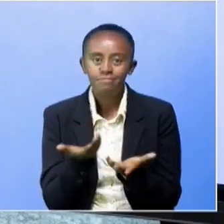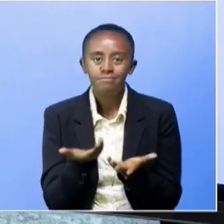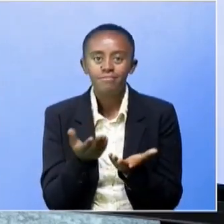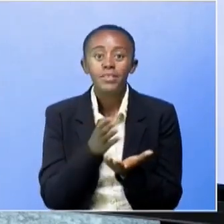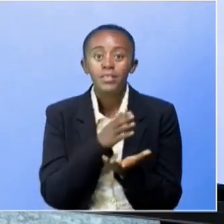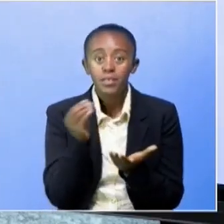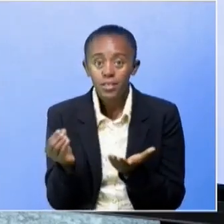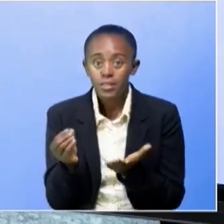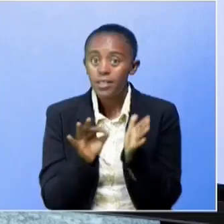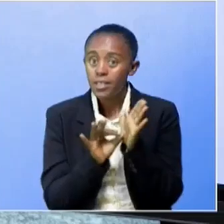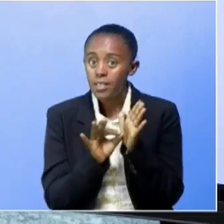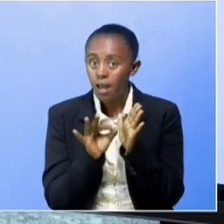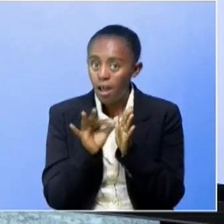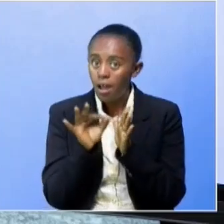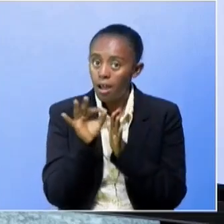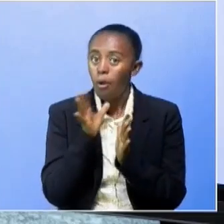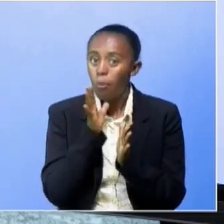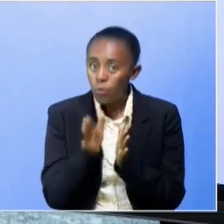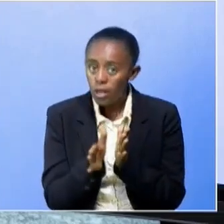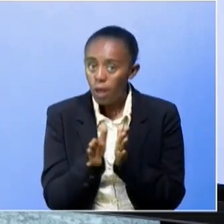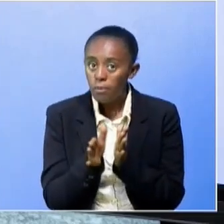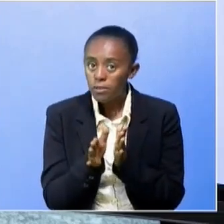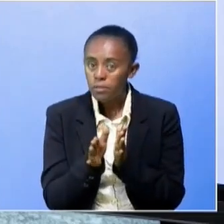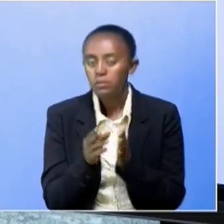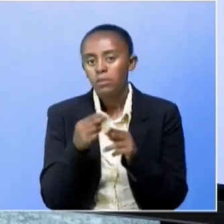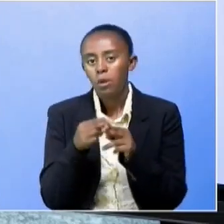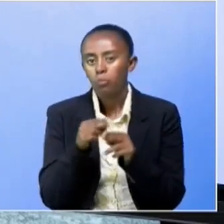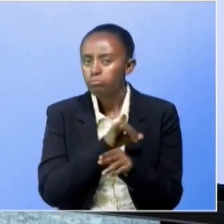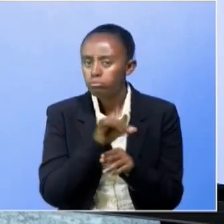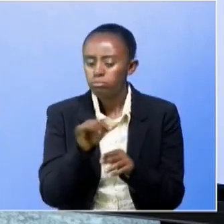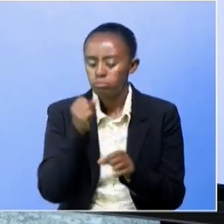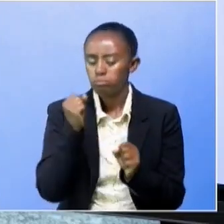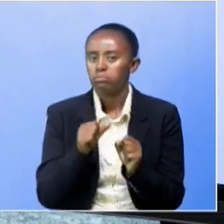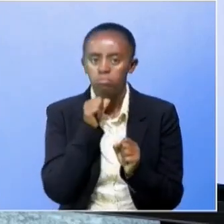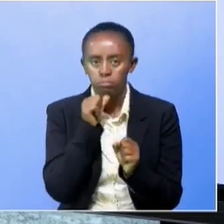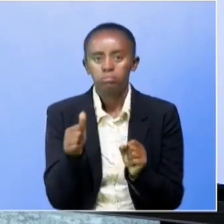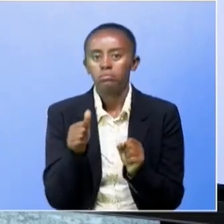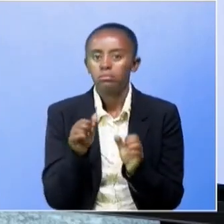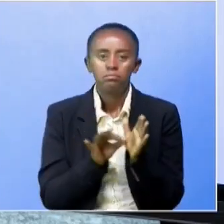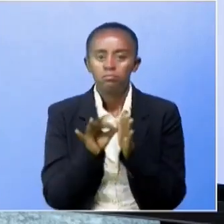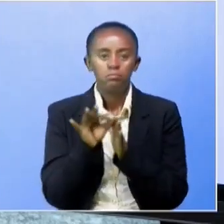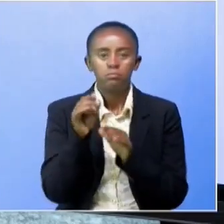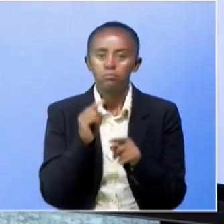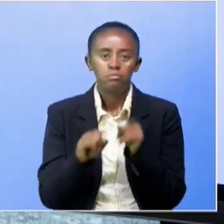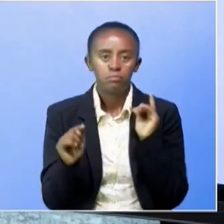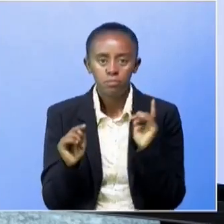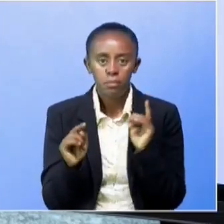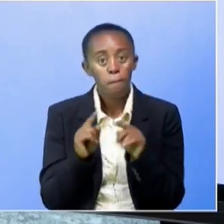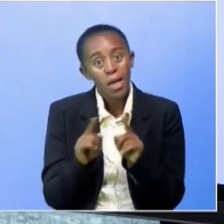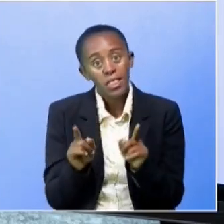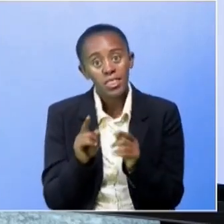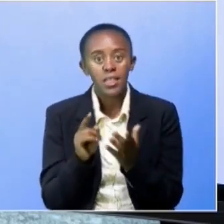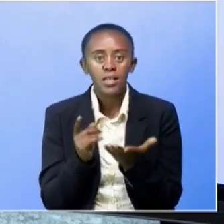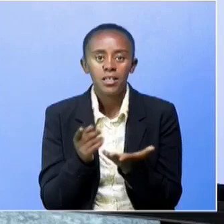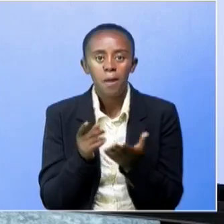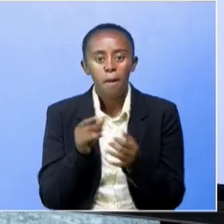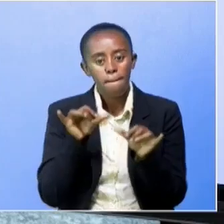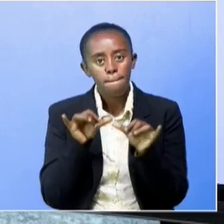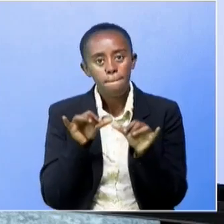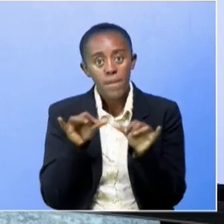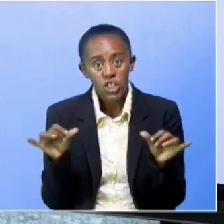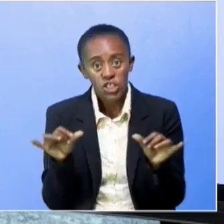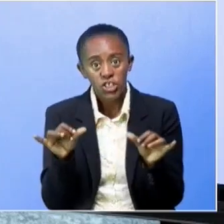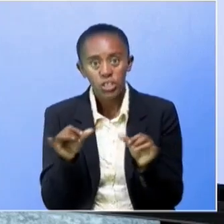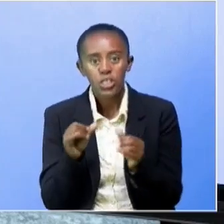And uncountable nouns are nouns that cannot be counted, but sometimes they could be measured